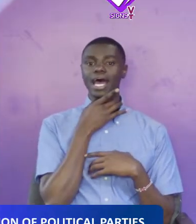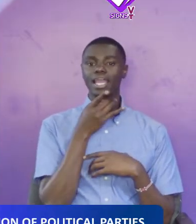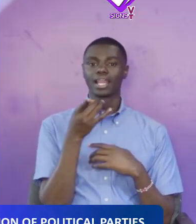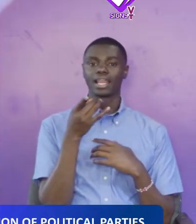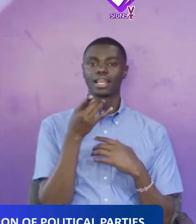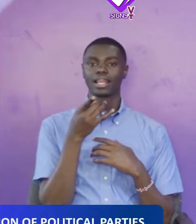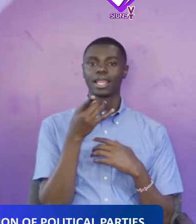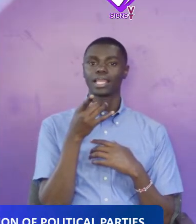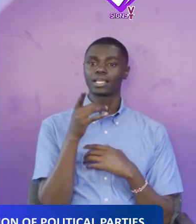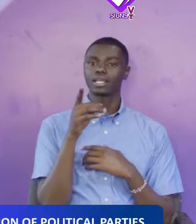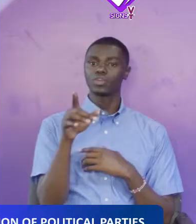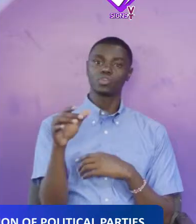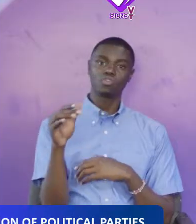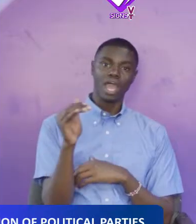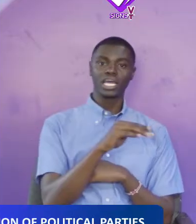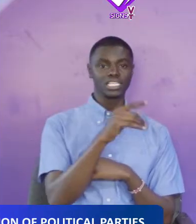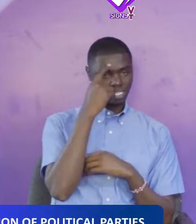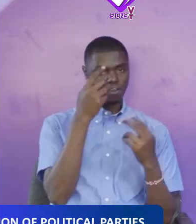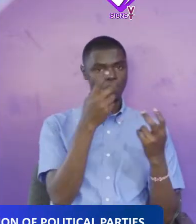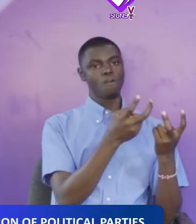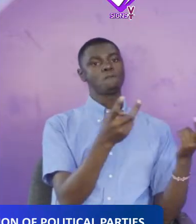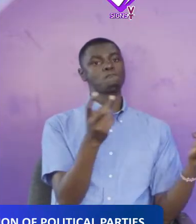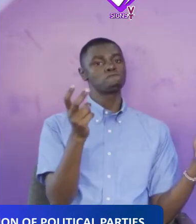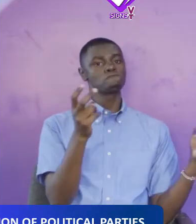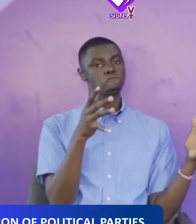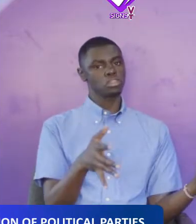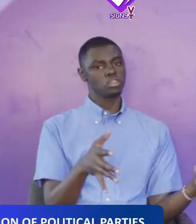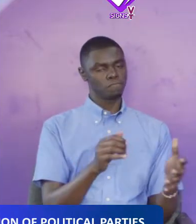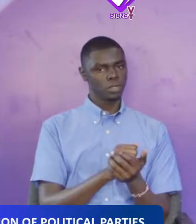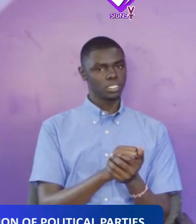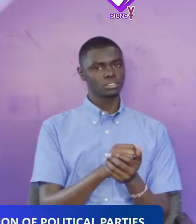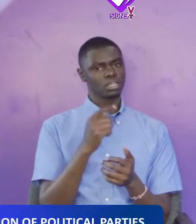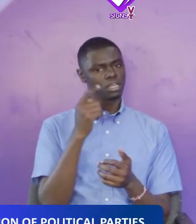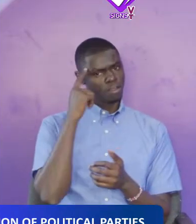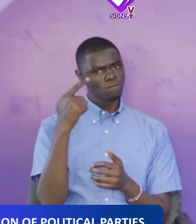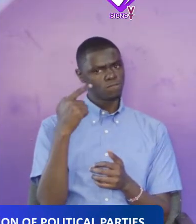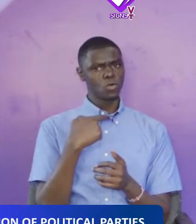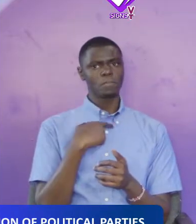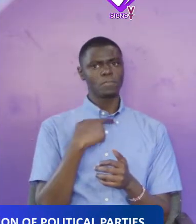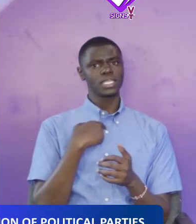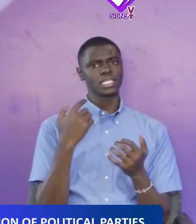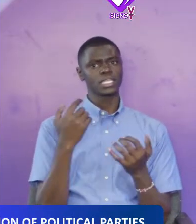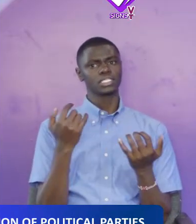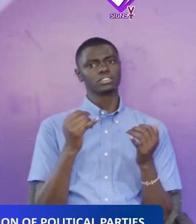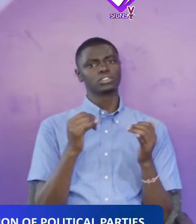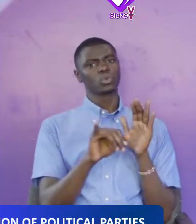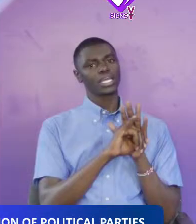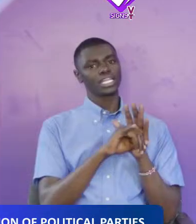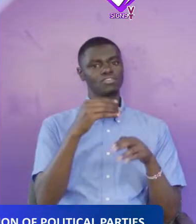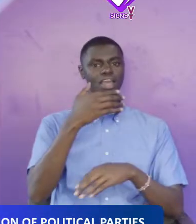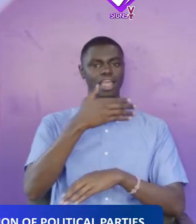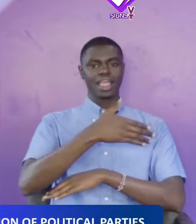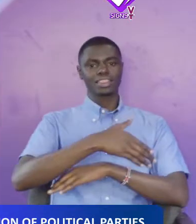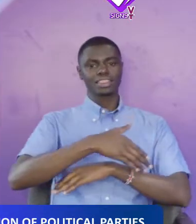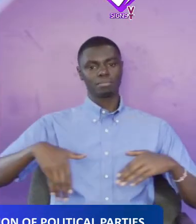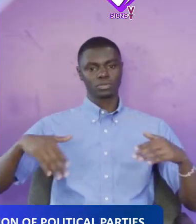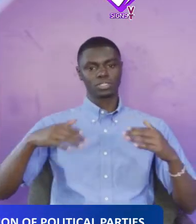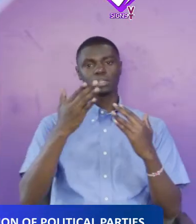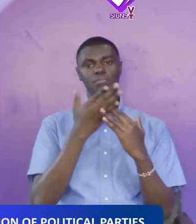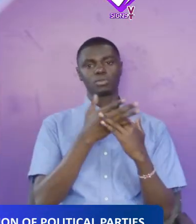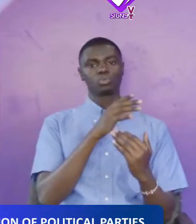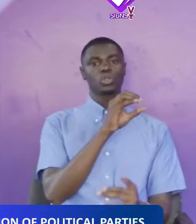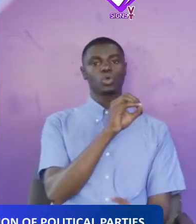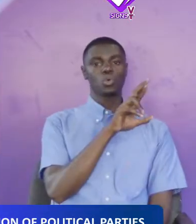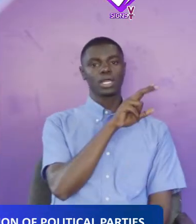you had asked, for the sake of the viewers, Yeah. for me to identify the boundary between IBC, ORPP